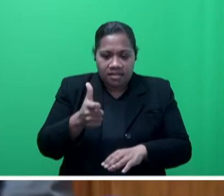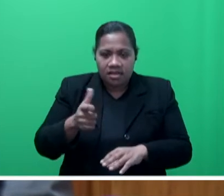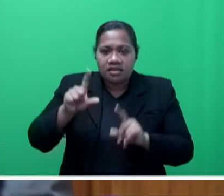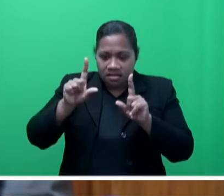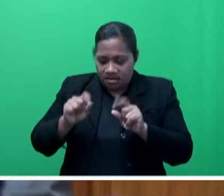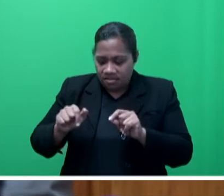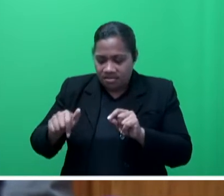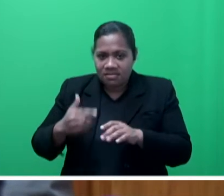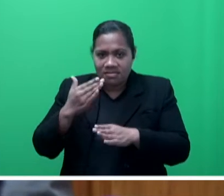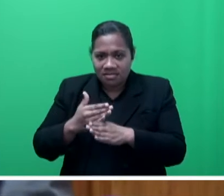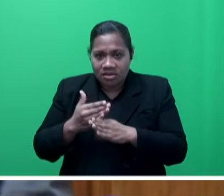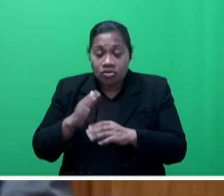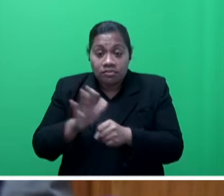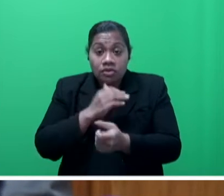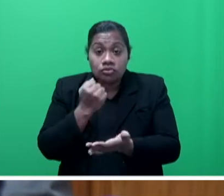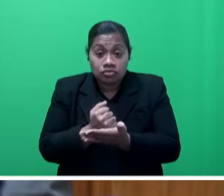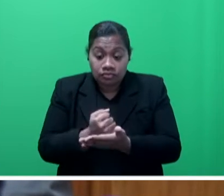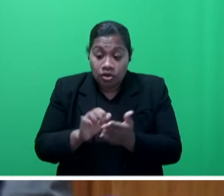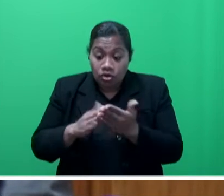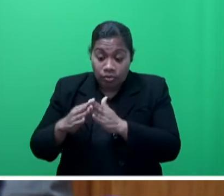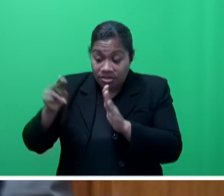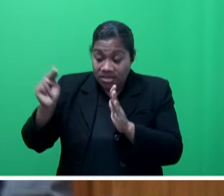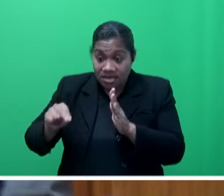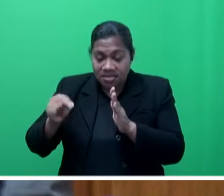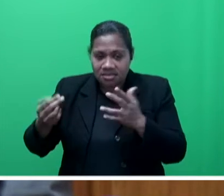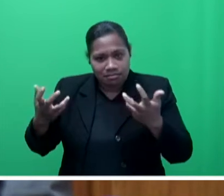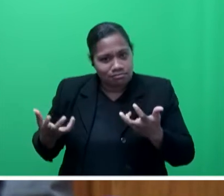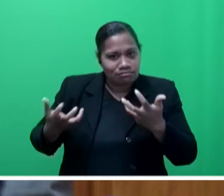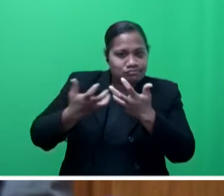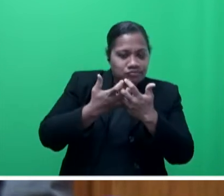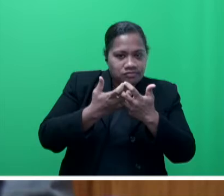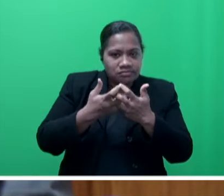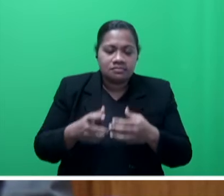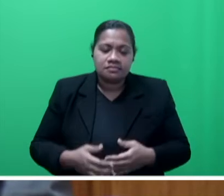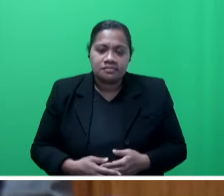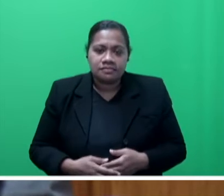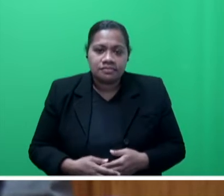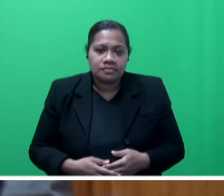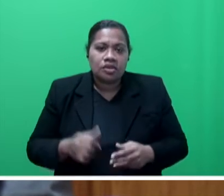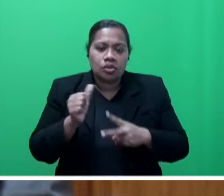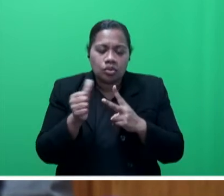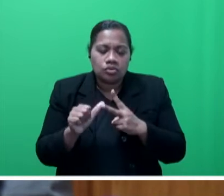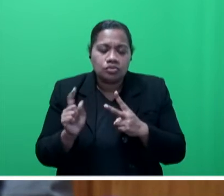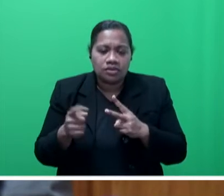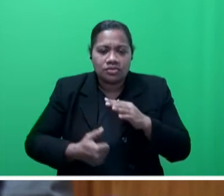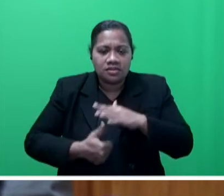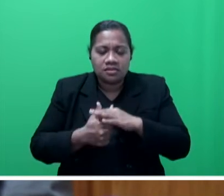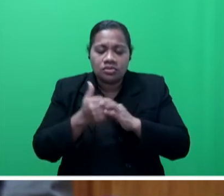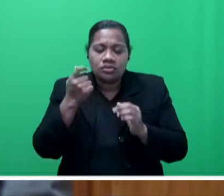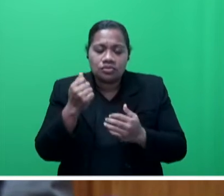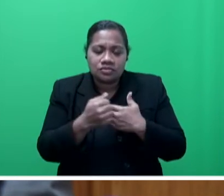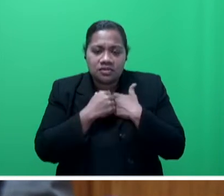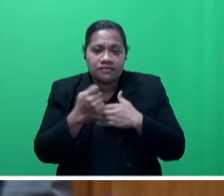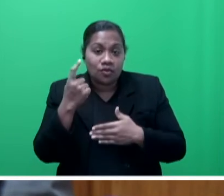ensure that the needs of the communities are met, that the various issues relating to access to safe and water source are considered and